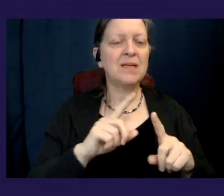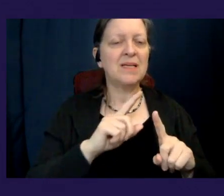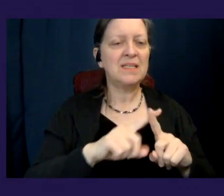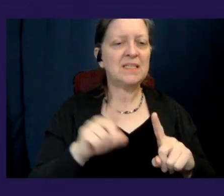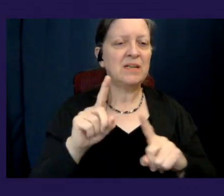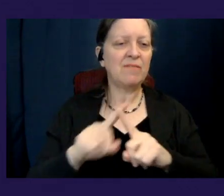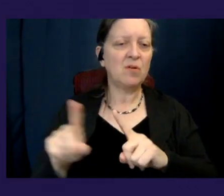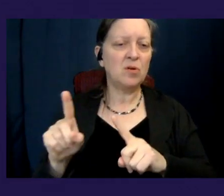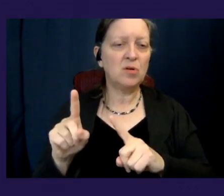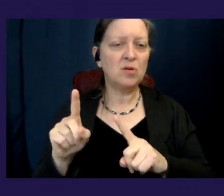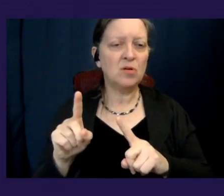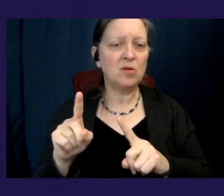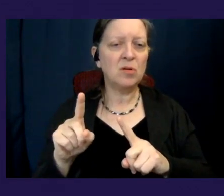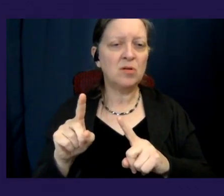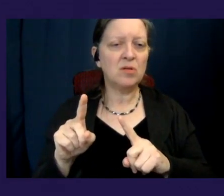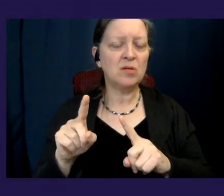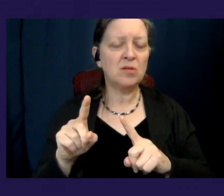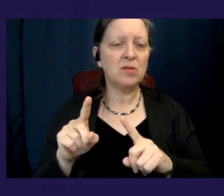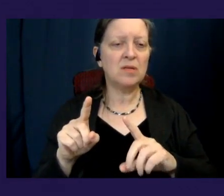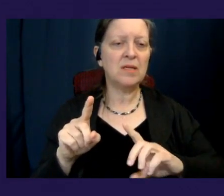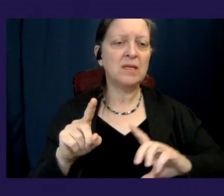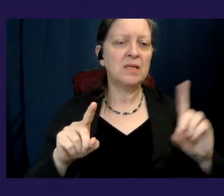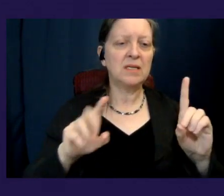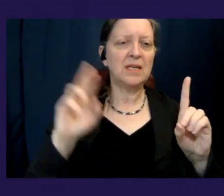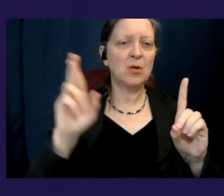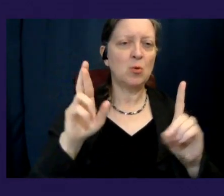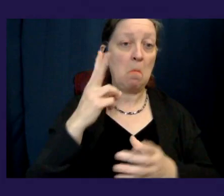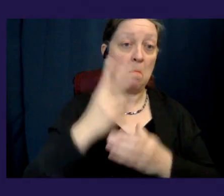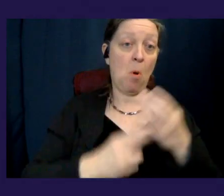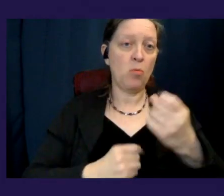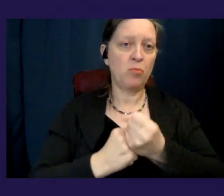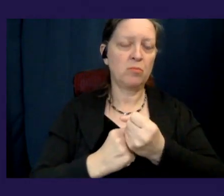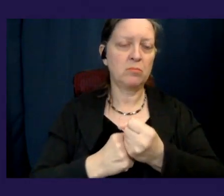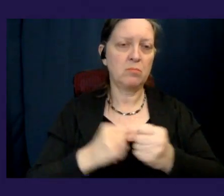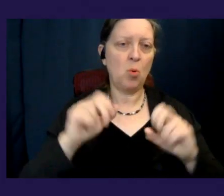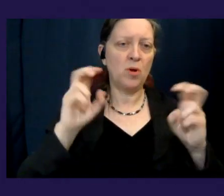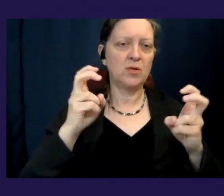clearly bipartisan issues, like commerce,